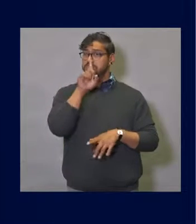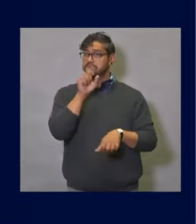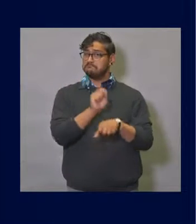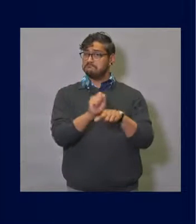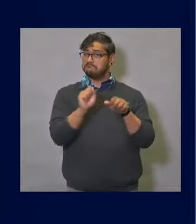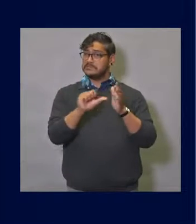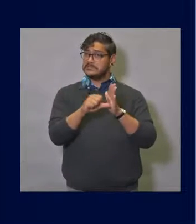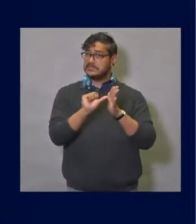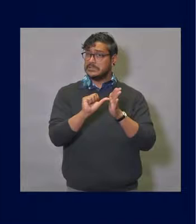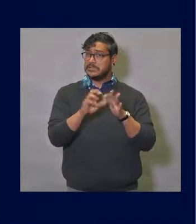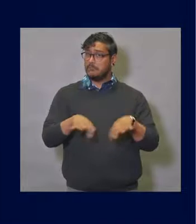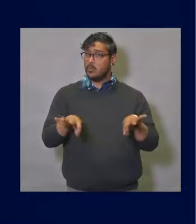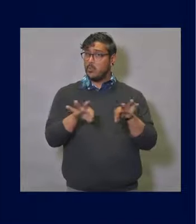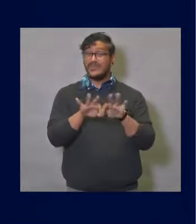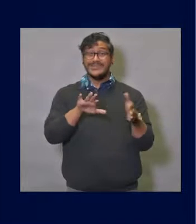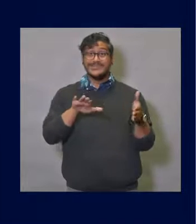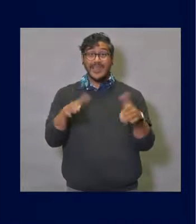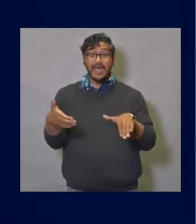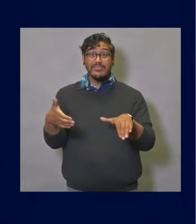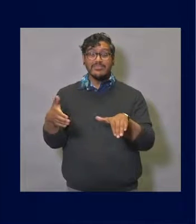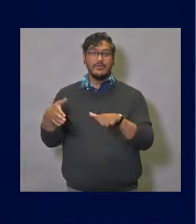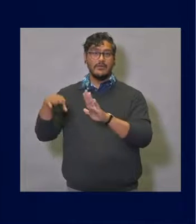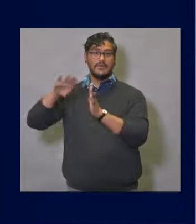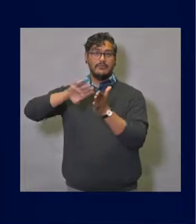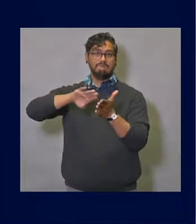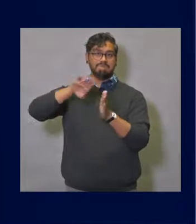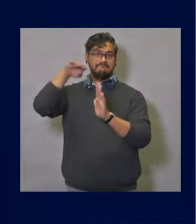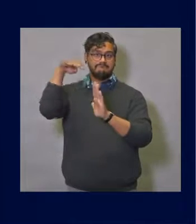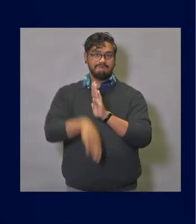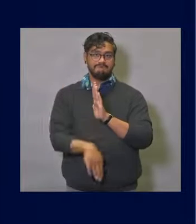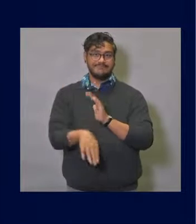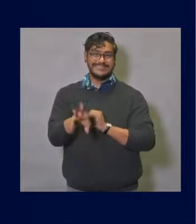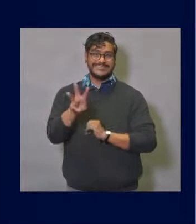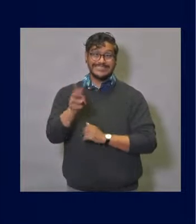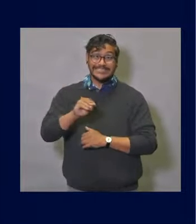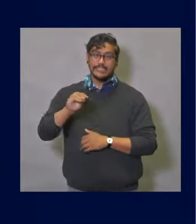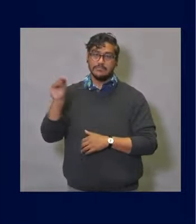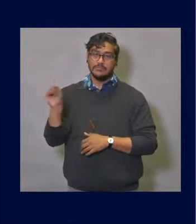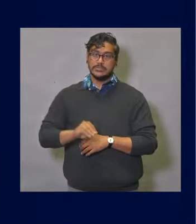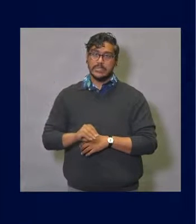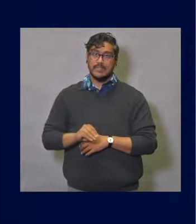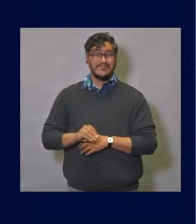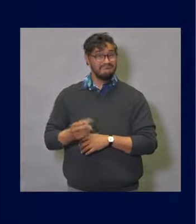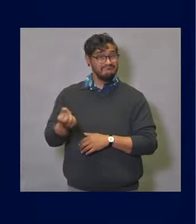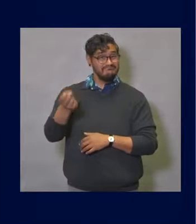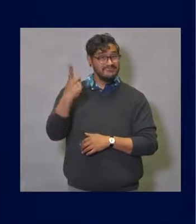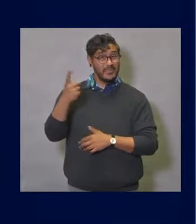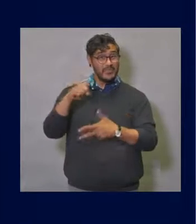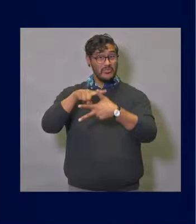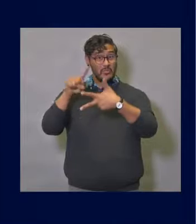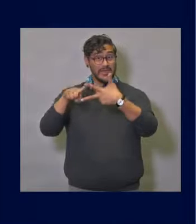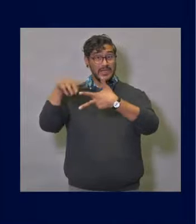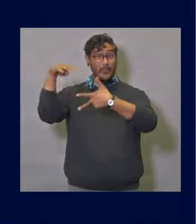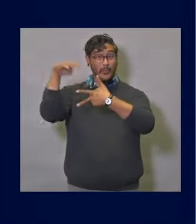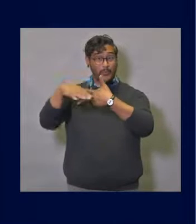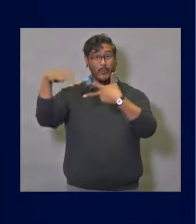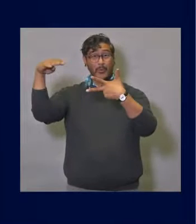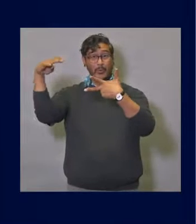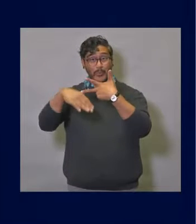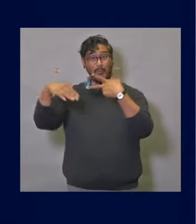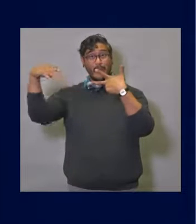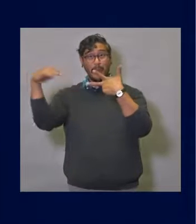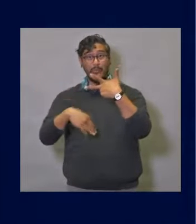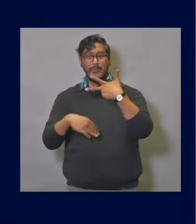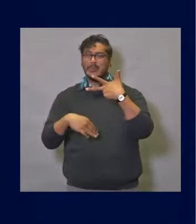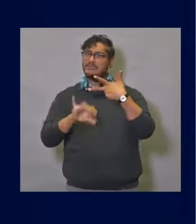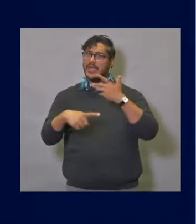importantly, deaths decreased by 60%. These decreases do represent the actions we all took a few